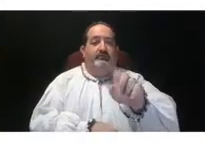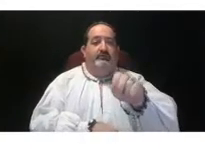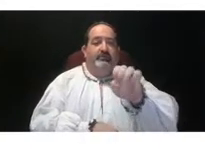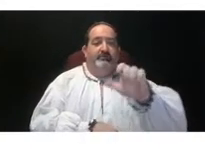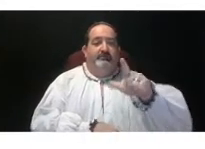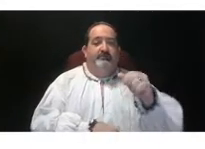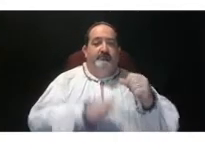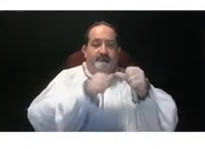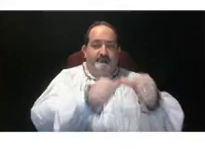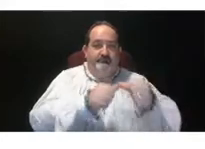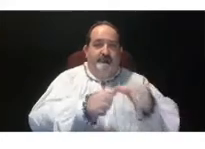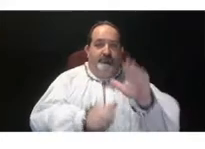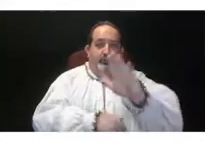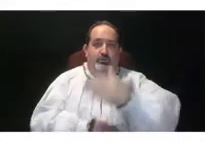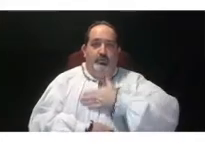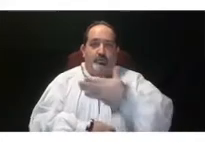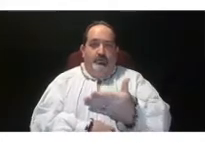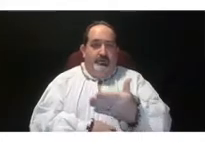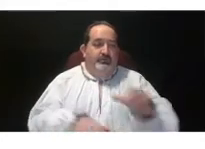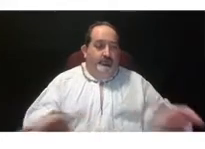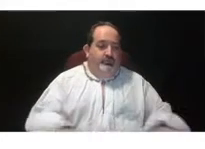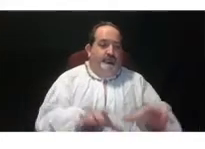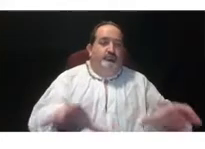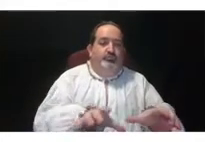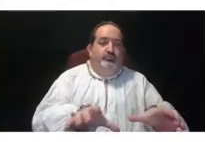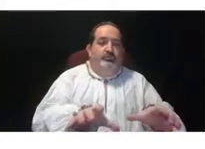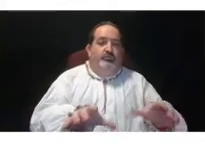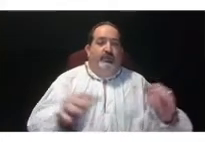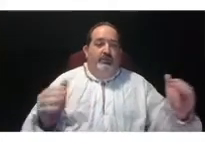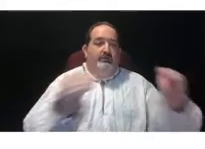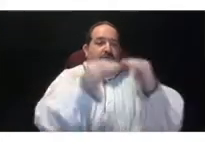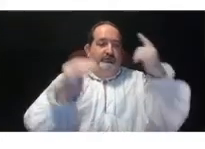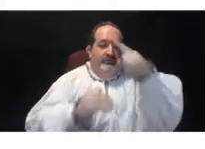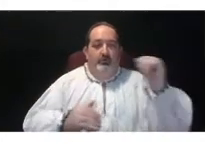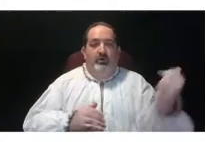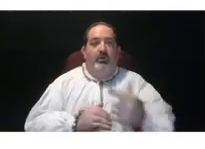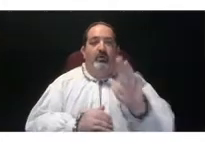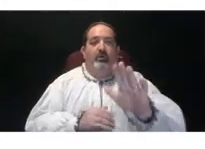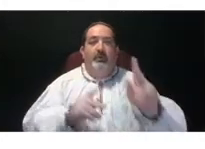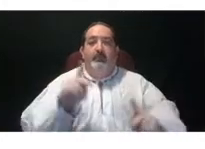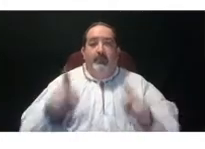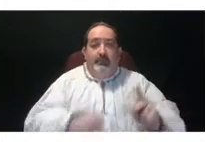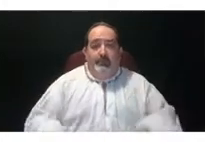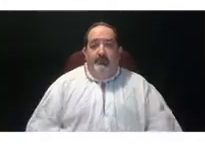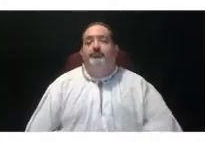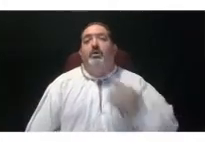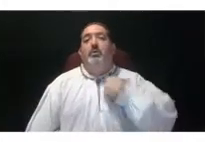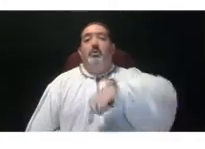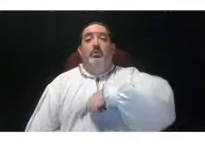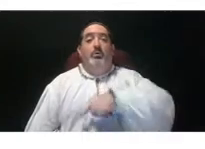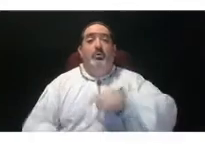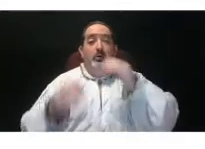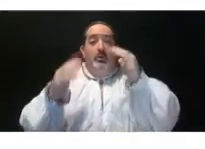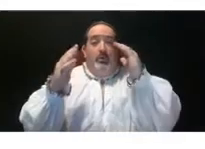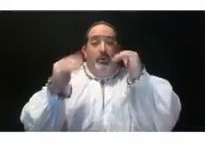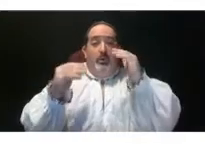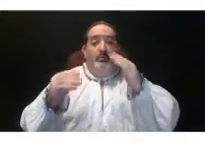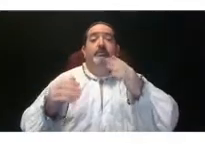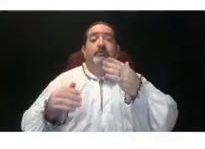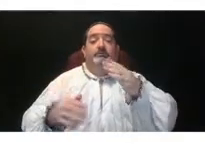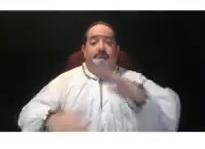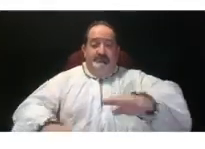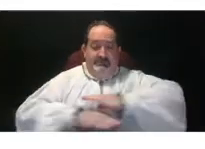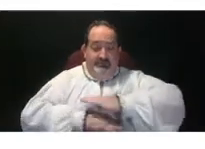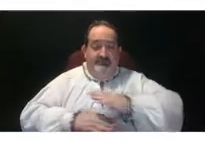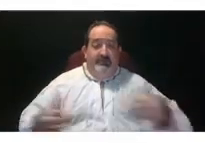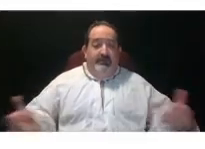to do your will and do justice to your people. We hope that you are well satisfied with our